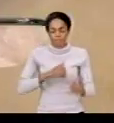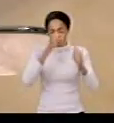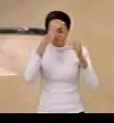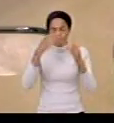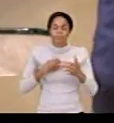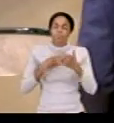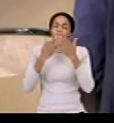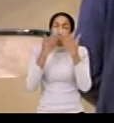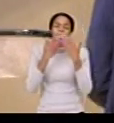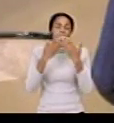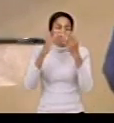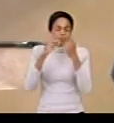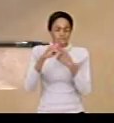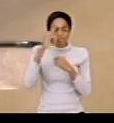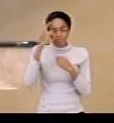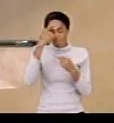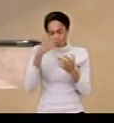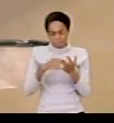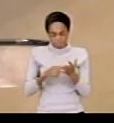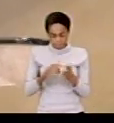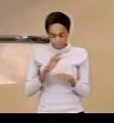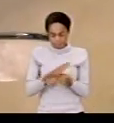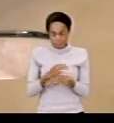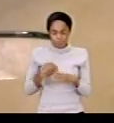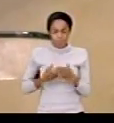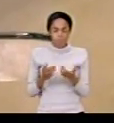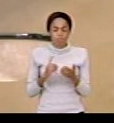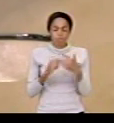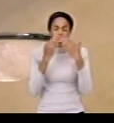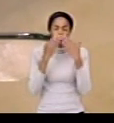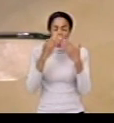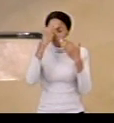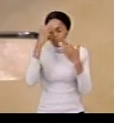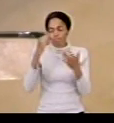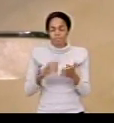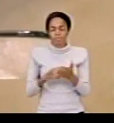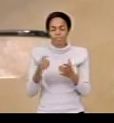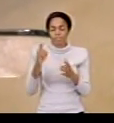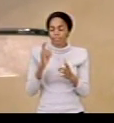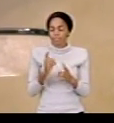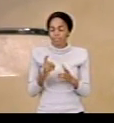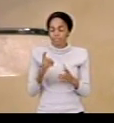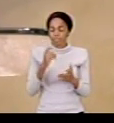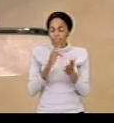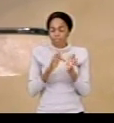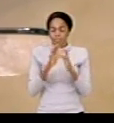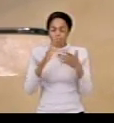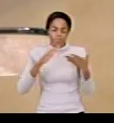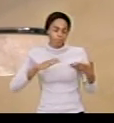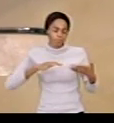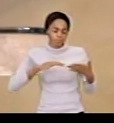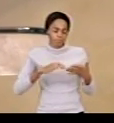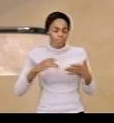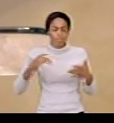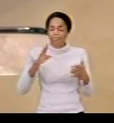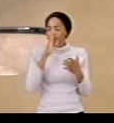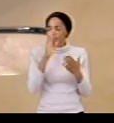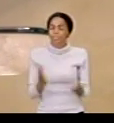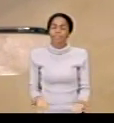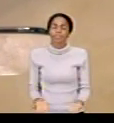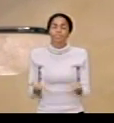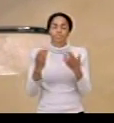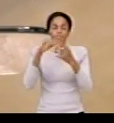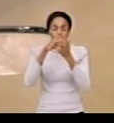Grateful unto you for this evening. We want to thank you very much for today's Bible study. Lord, be exalted in